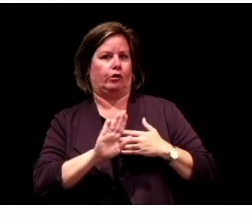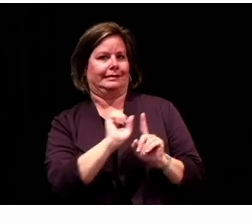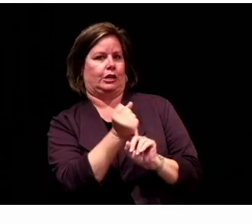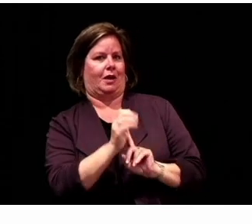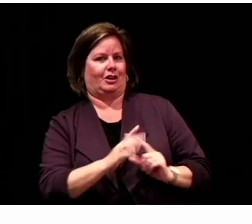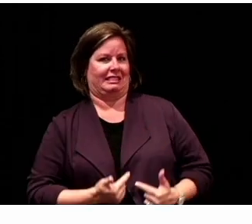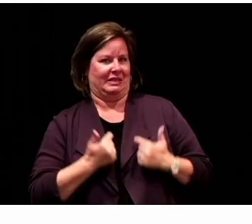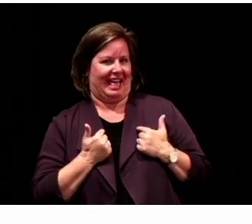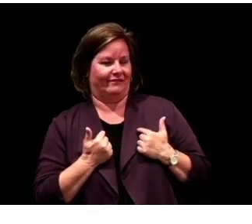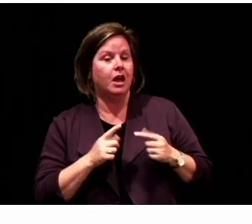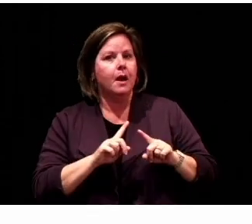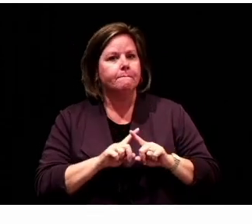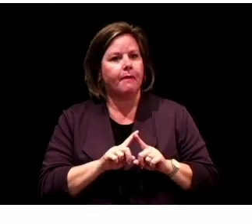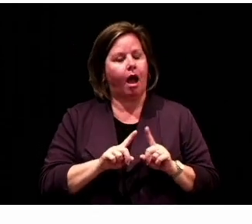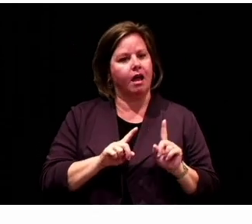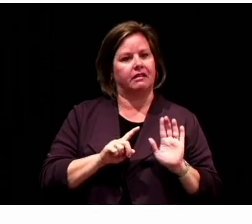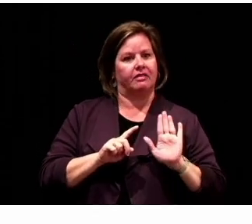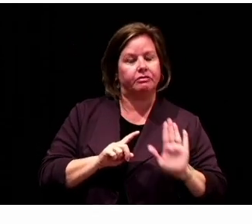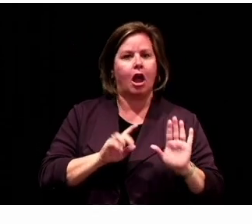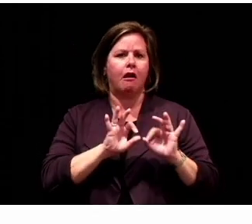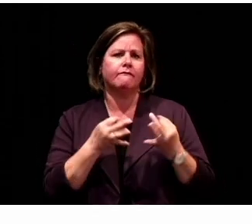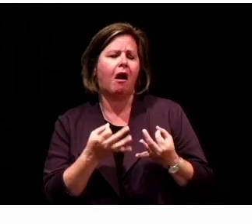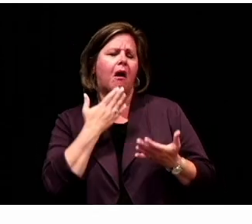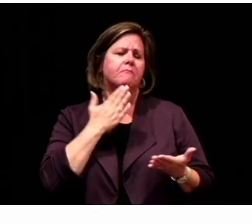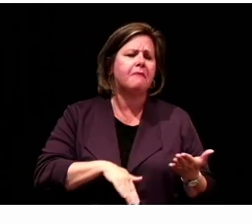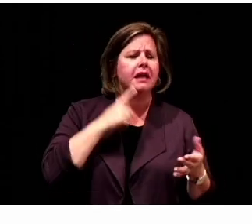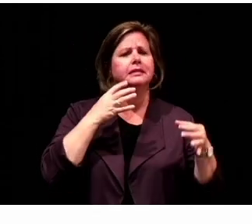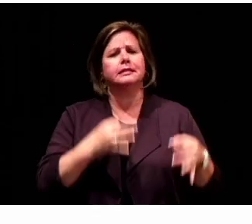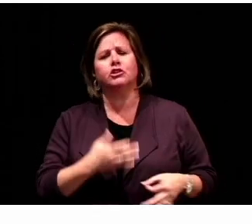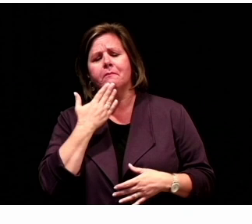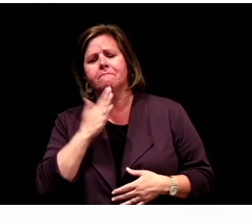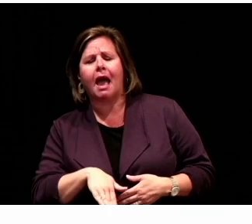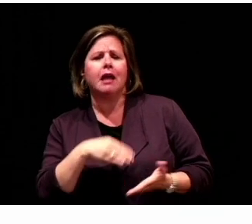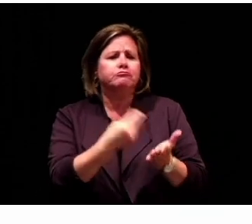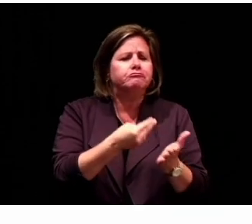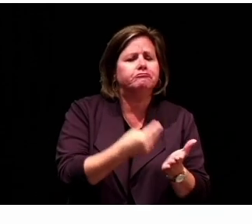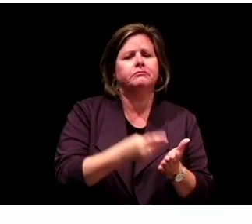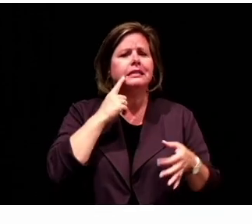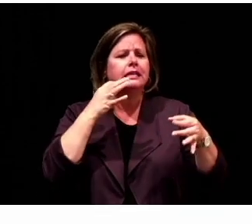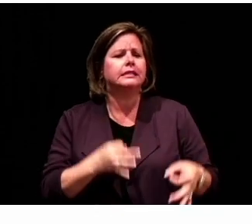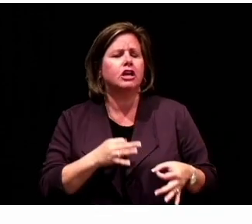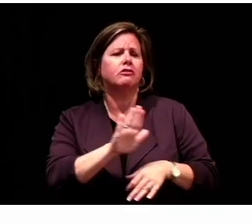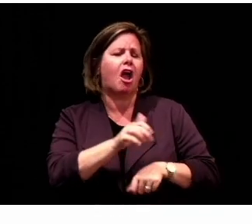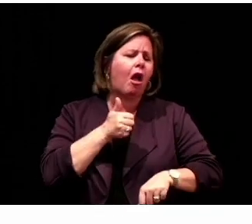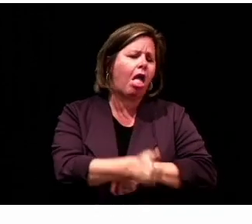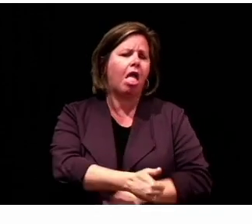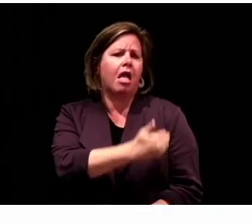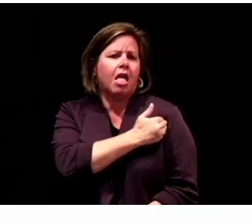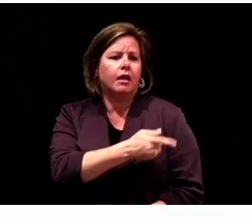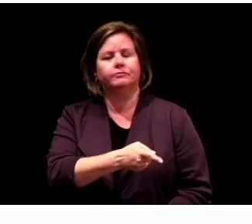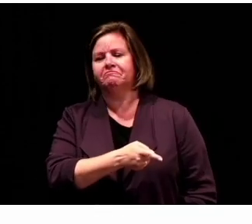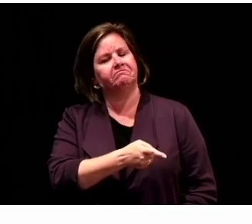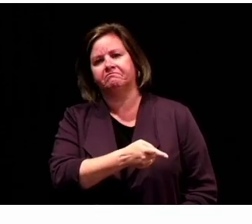in the workforce, 39% work 40-plus hours a week, 30% work 30 to 20 to 39% hours a